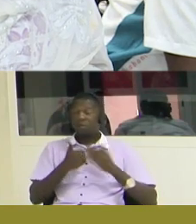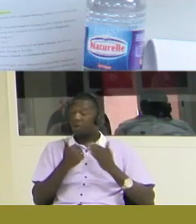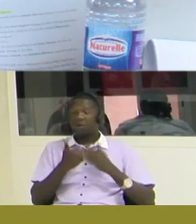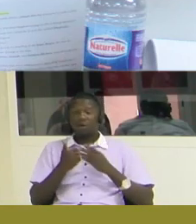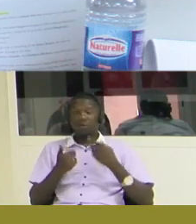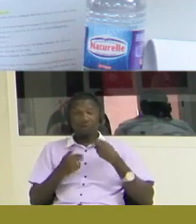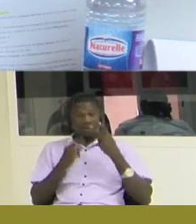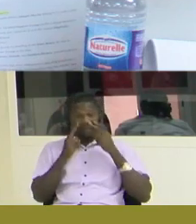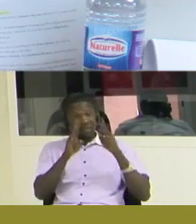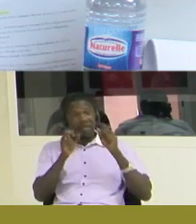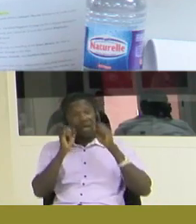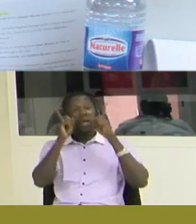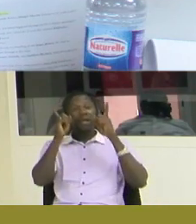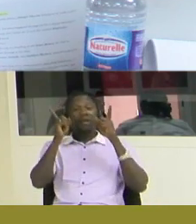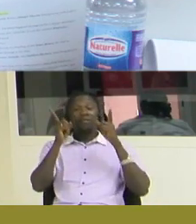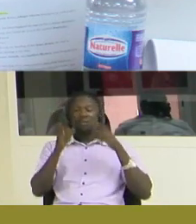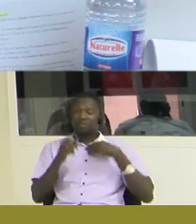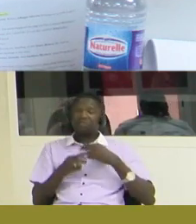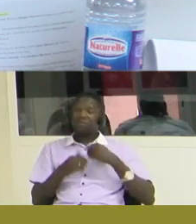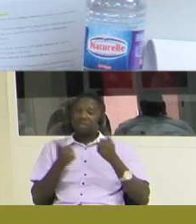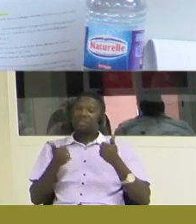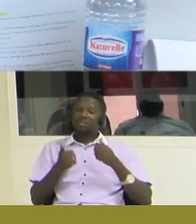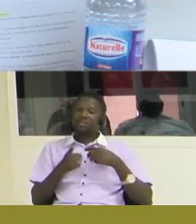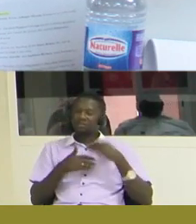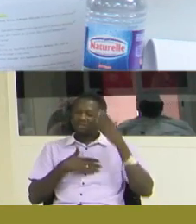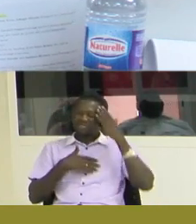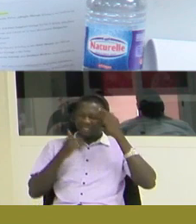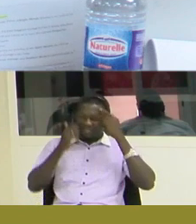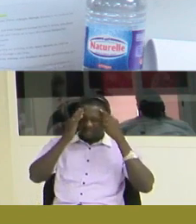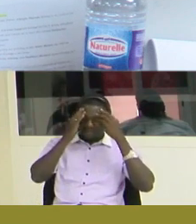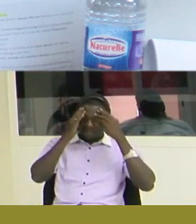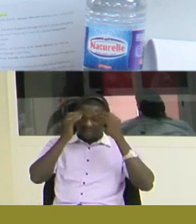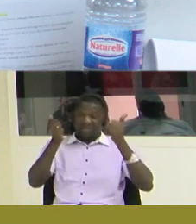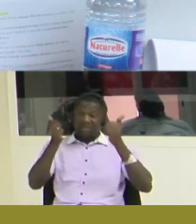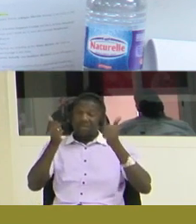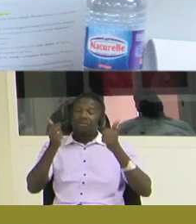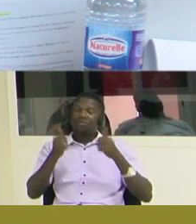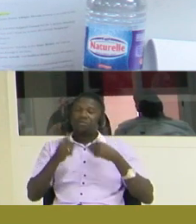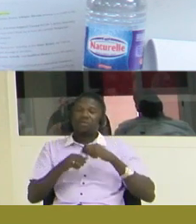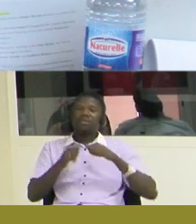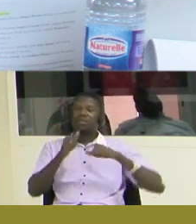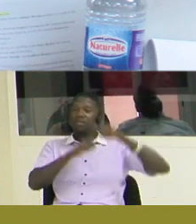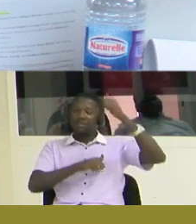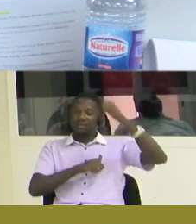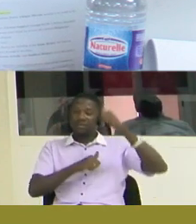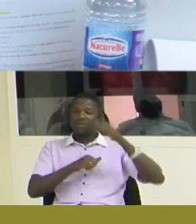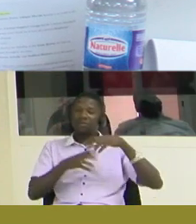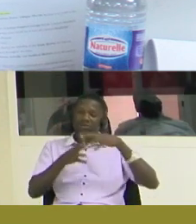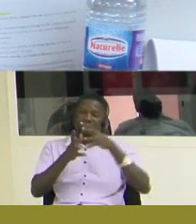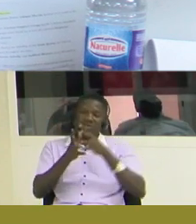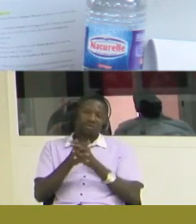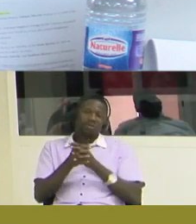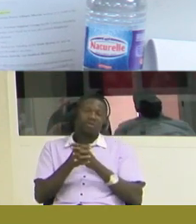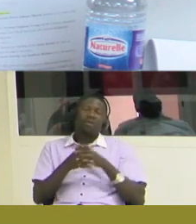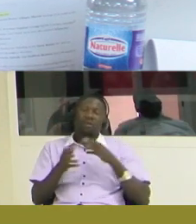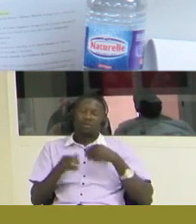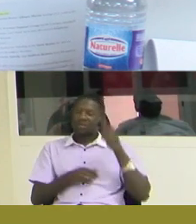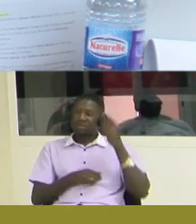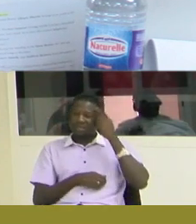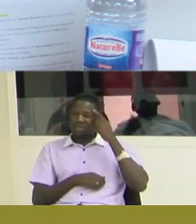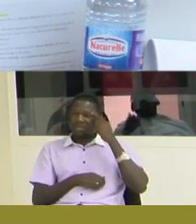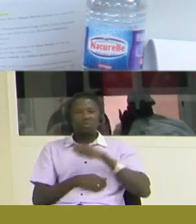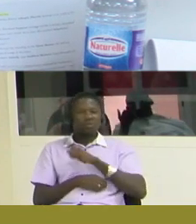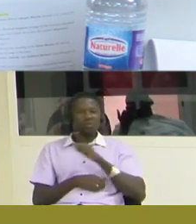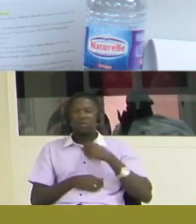some extent brought back some kind of sanity to my senior colleagues that we thought we will never ever